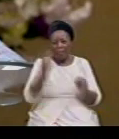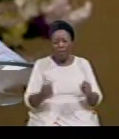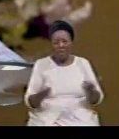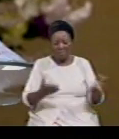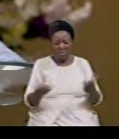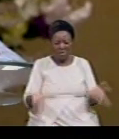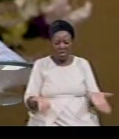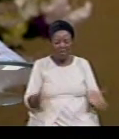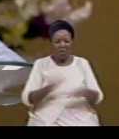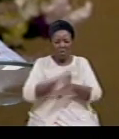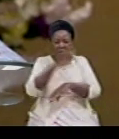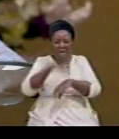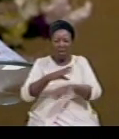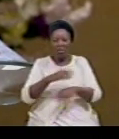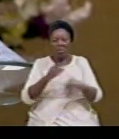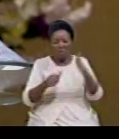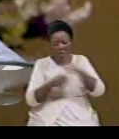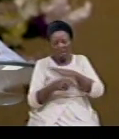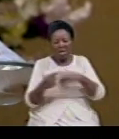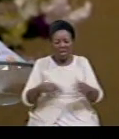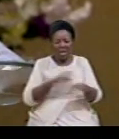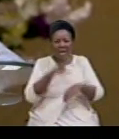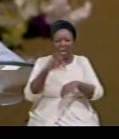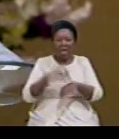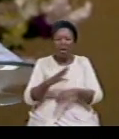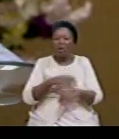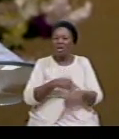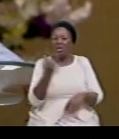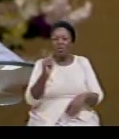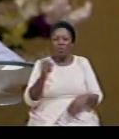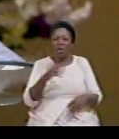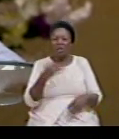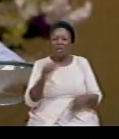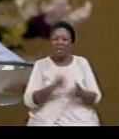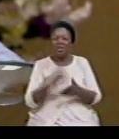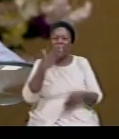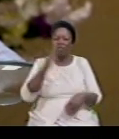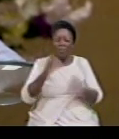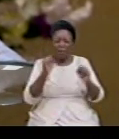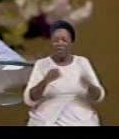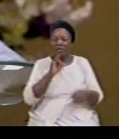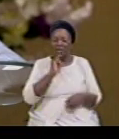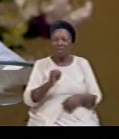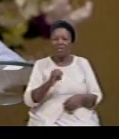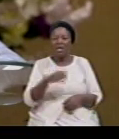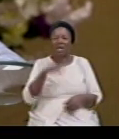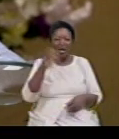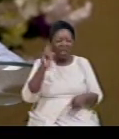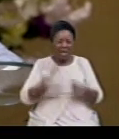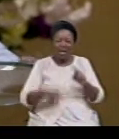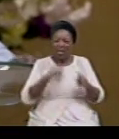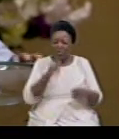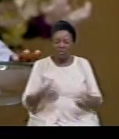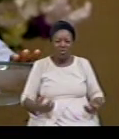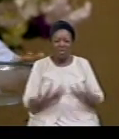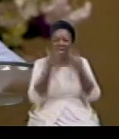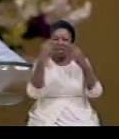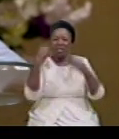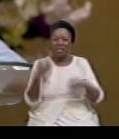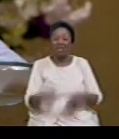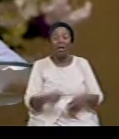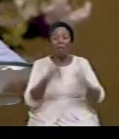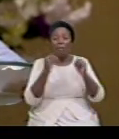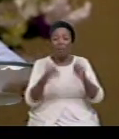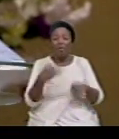under the earth, anywhere they are found. The power of God, the anointing of God will